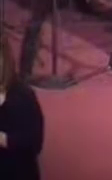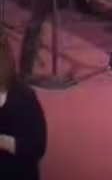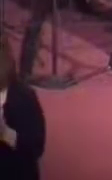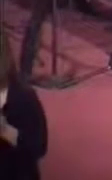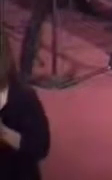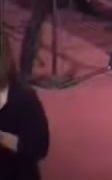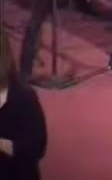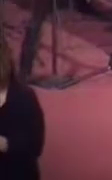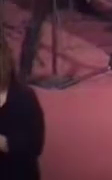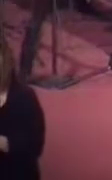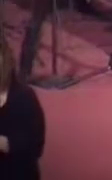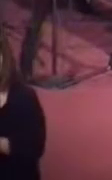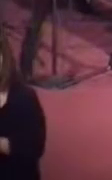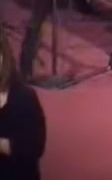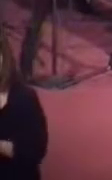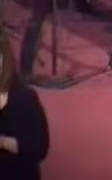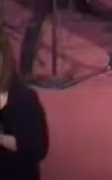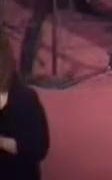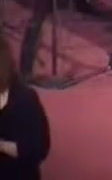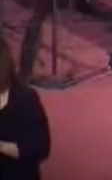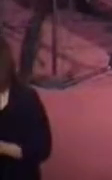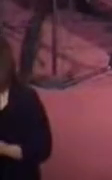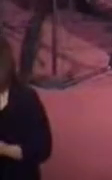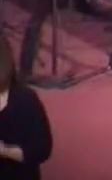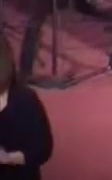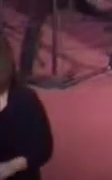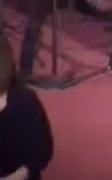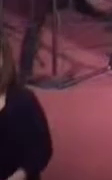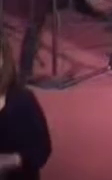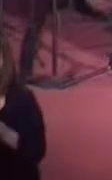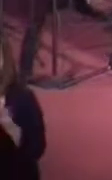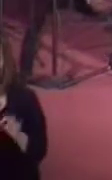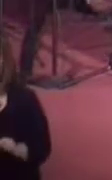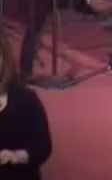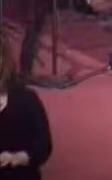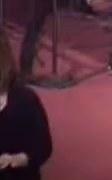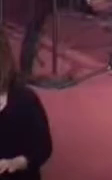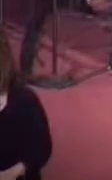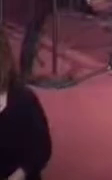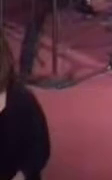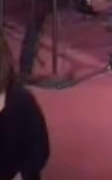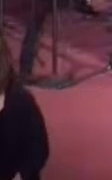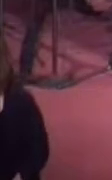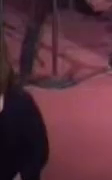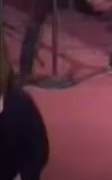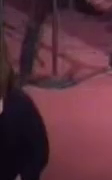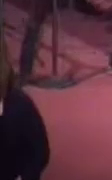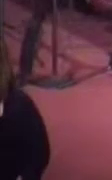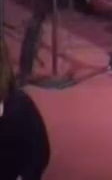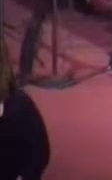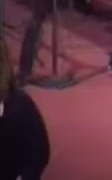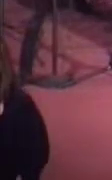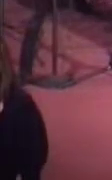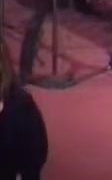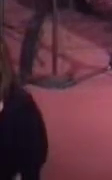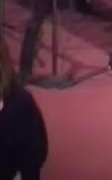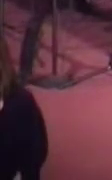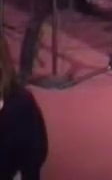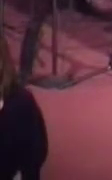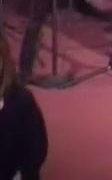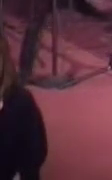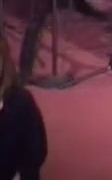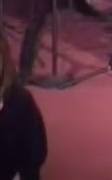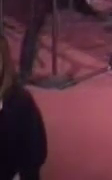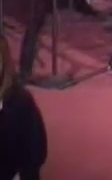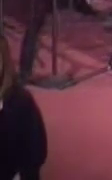you faithfully, and I have also honored God. Verse 23. Then the king was very pleased and gave orders for Daniel to be taken up out of